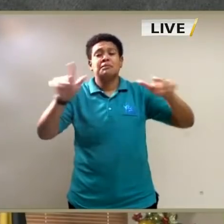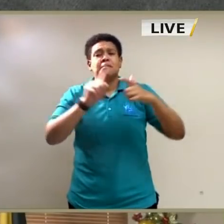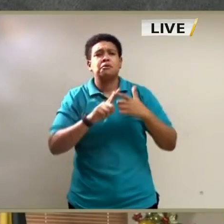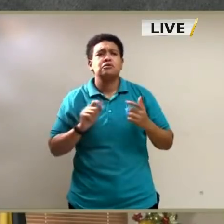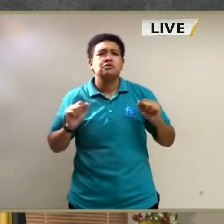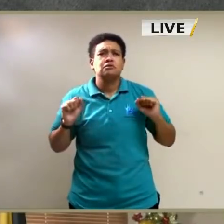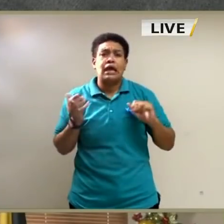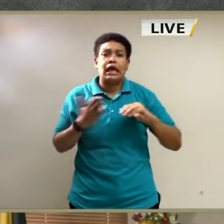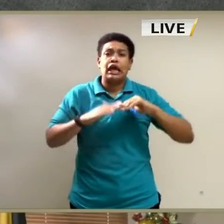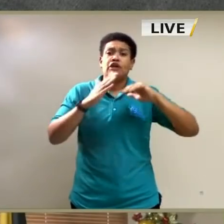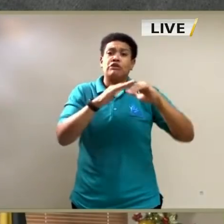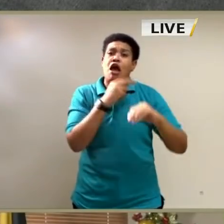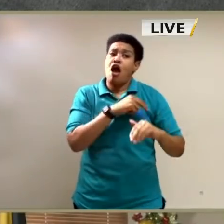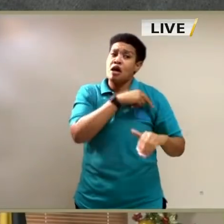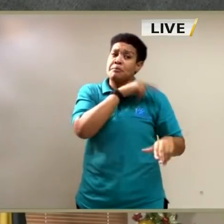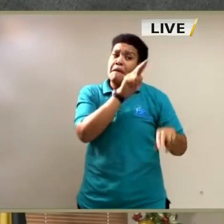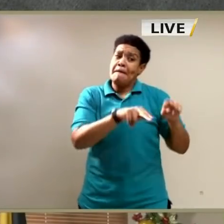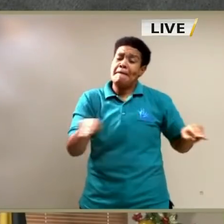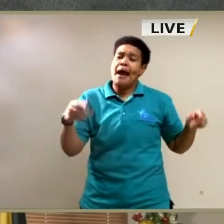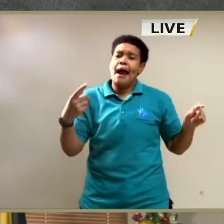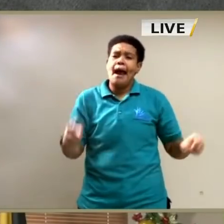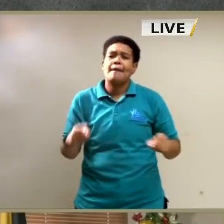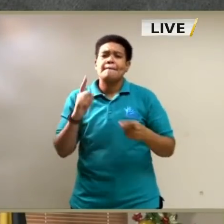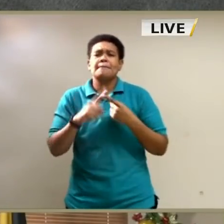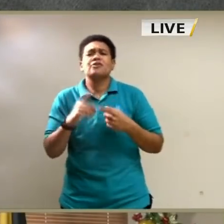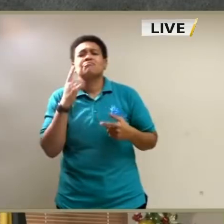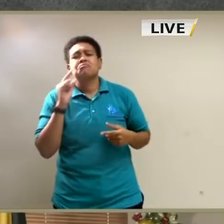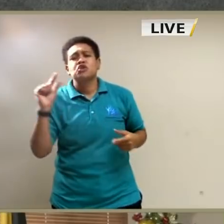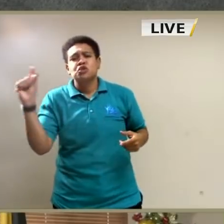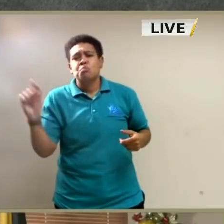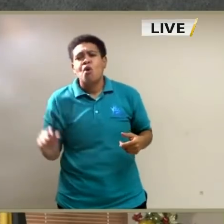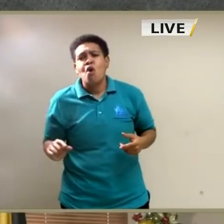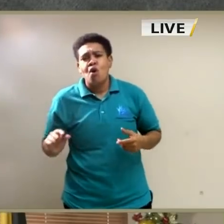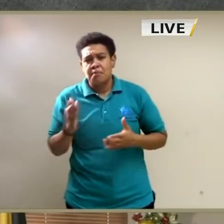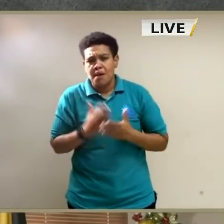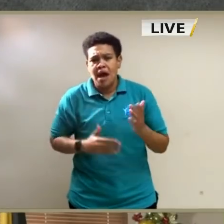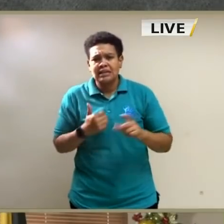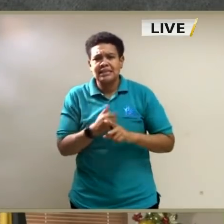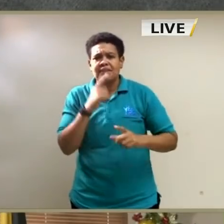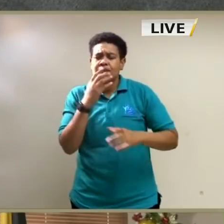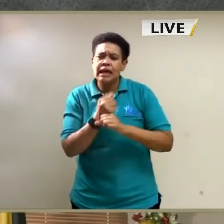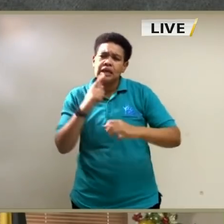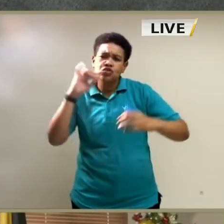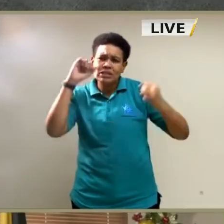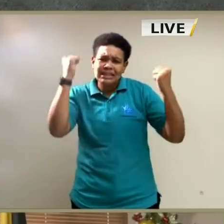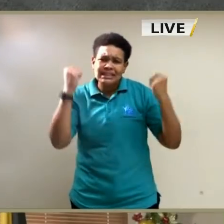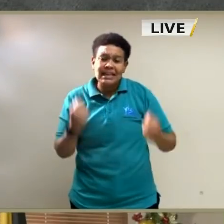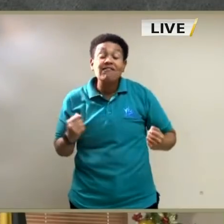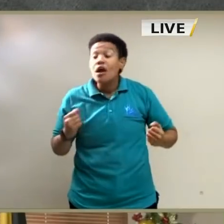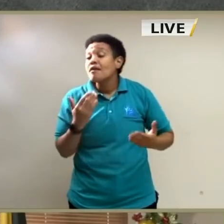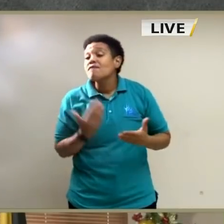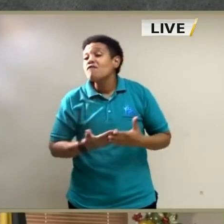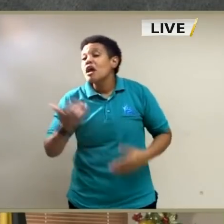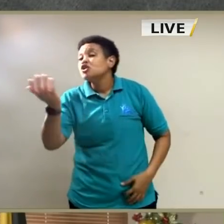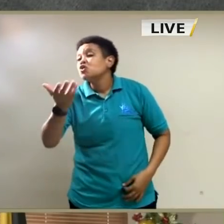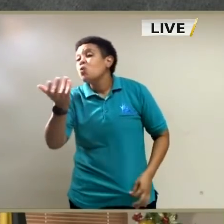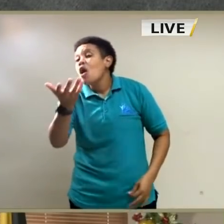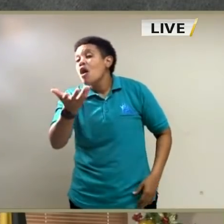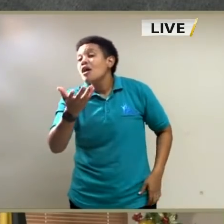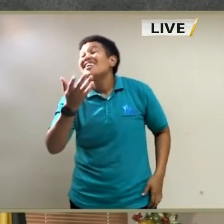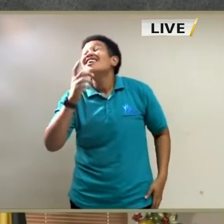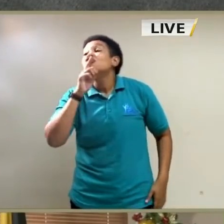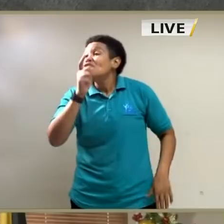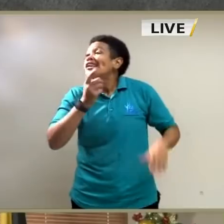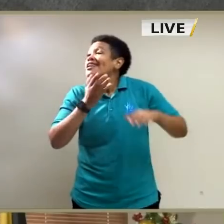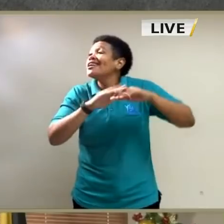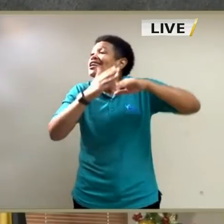increased hospitalization, even if it's at a smaller proportion that gets severe, the fact is it